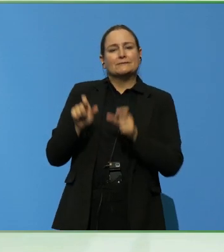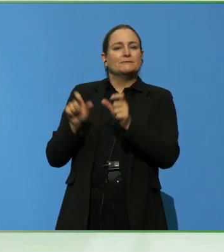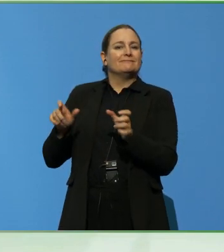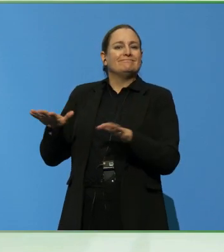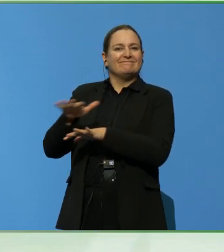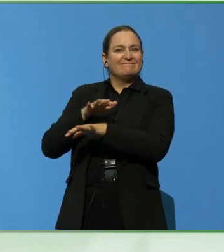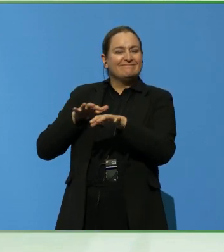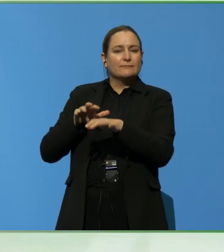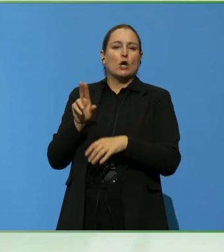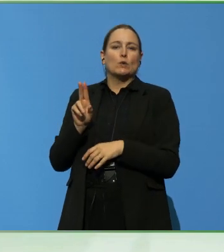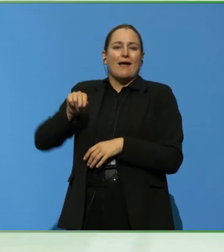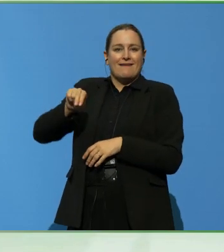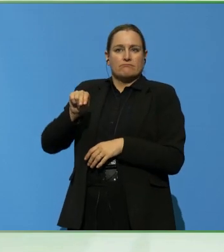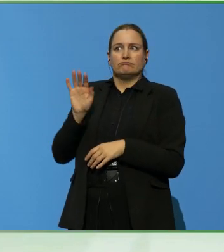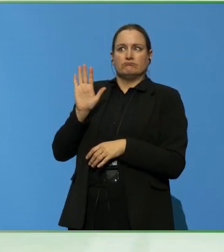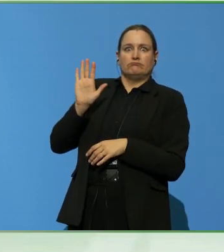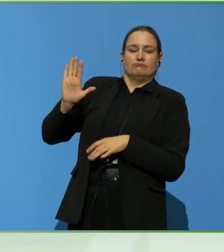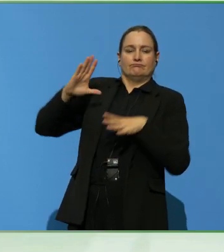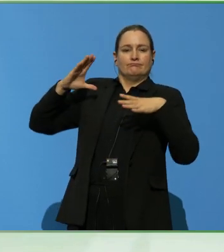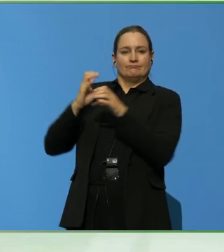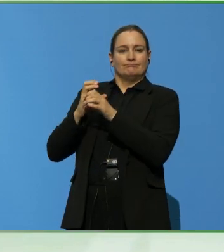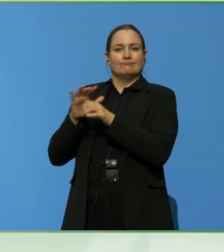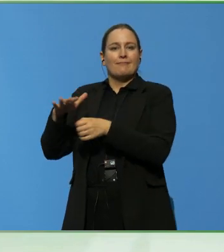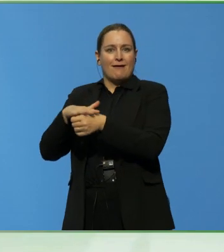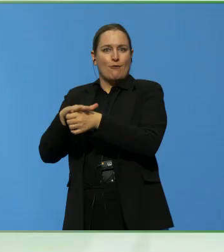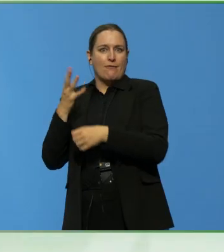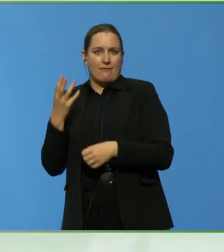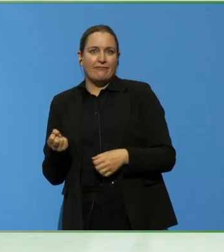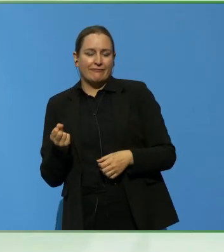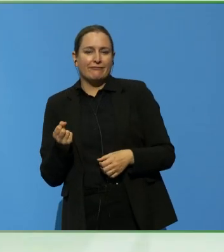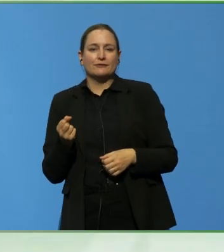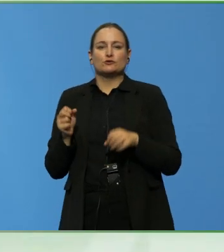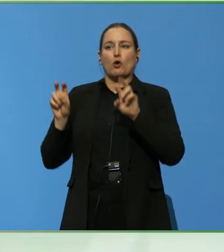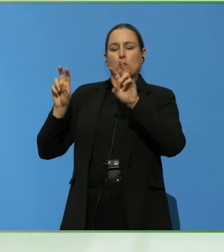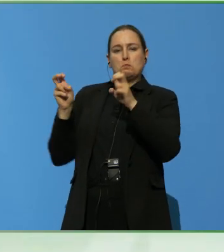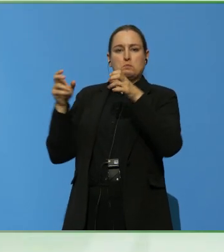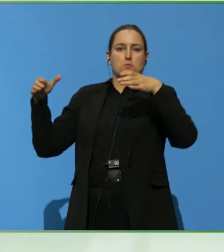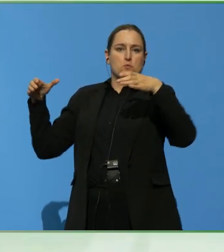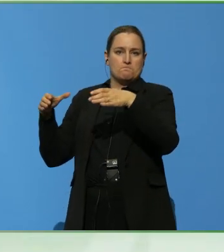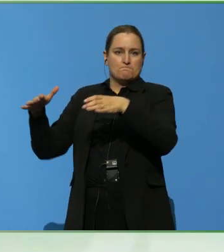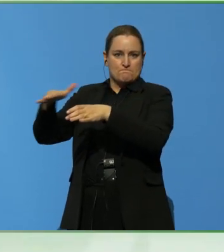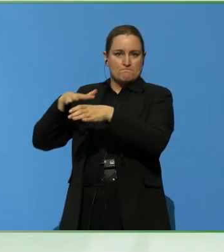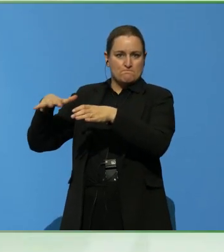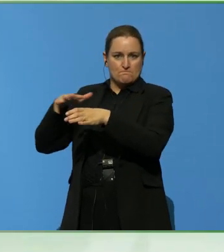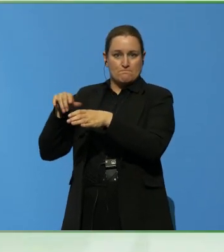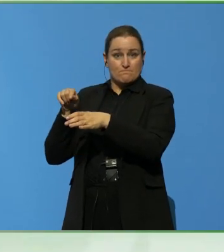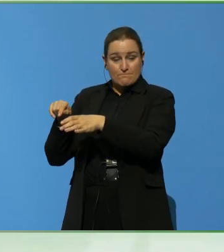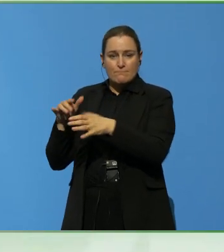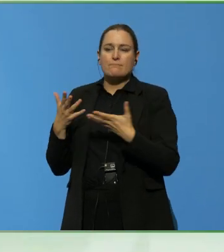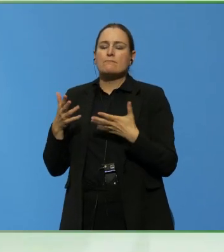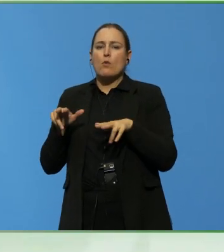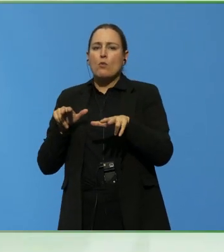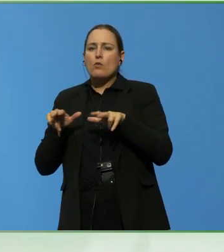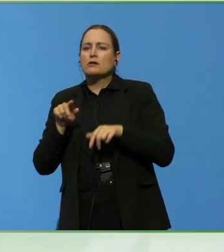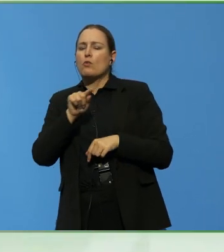UN. So they are like UN agencies working under the protection cluster, and we have organizations of persons